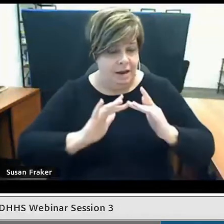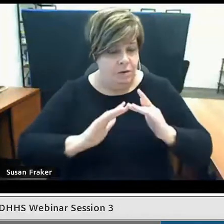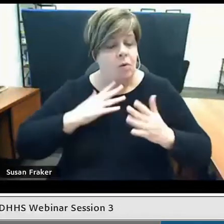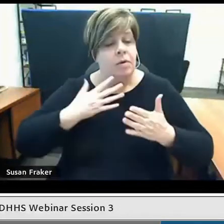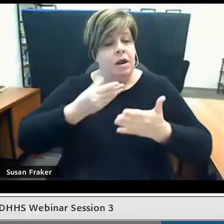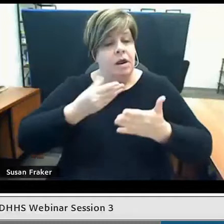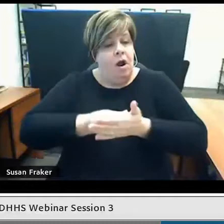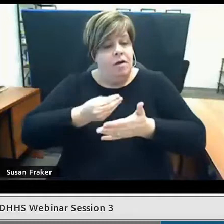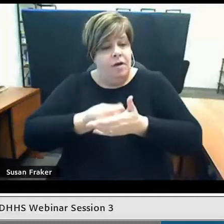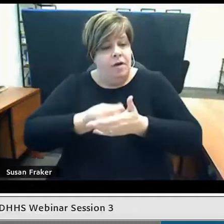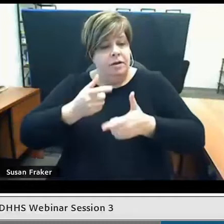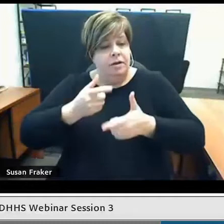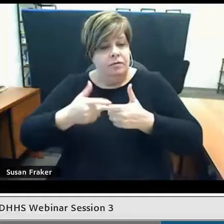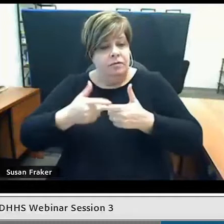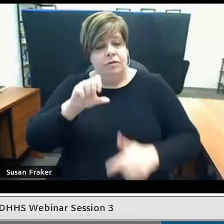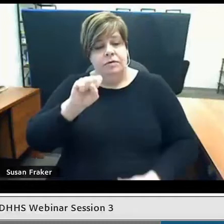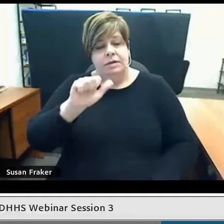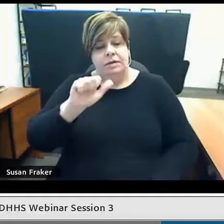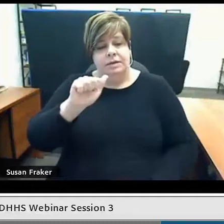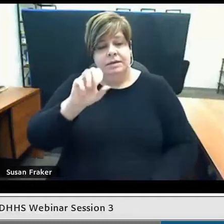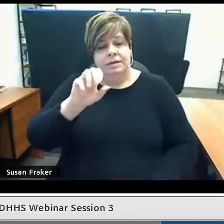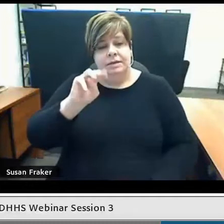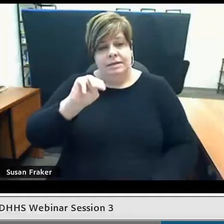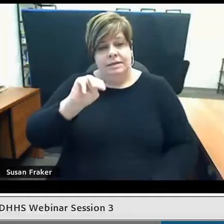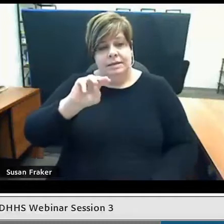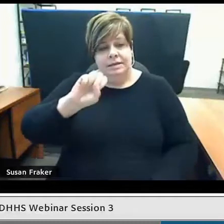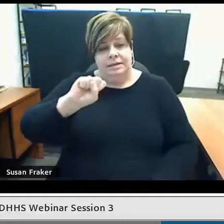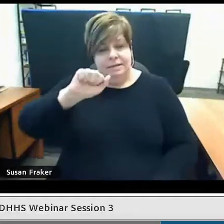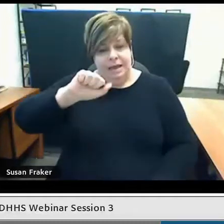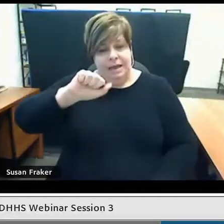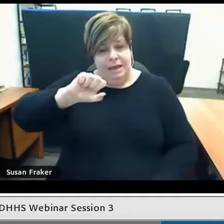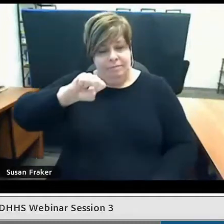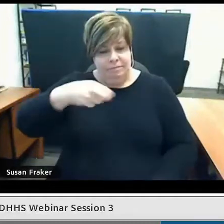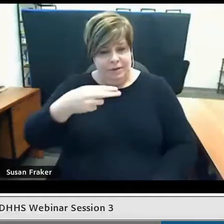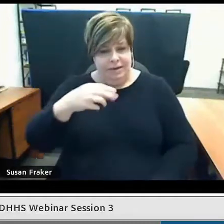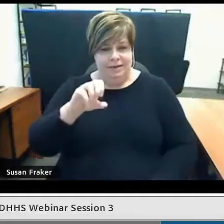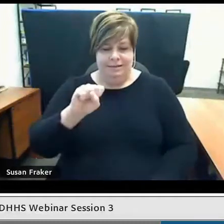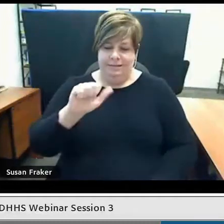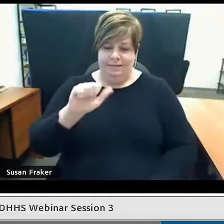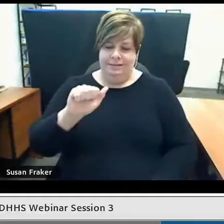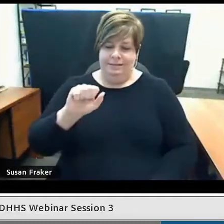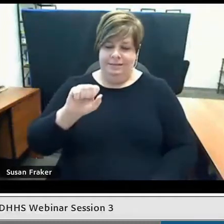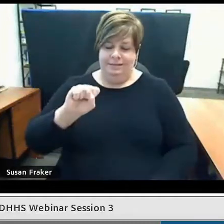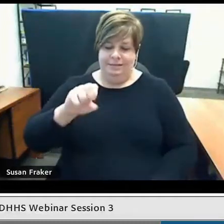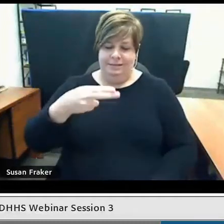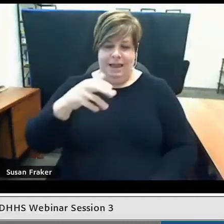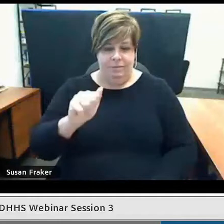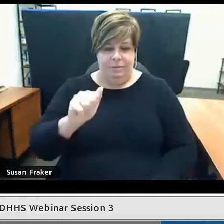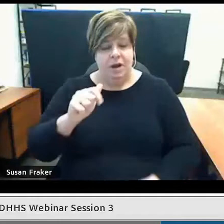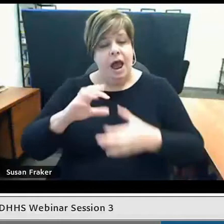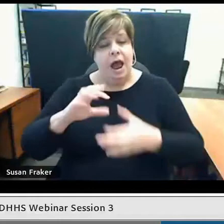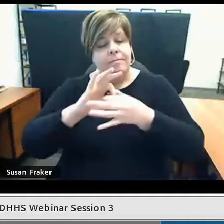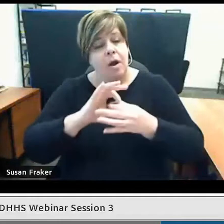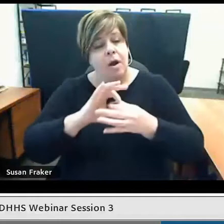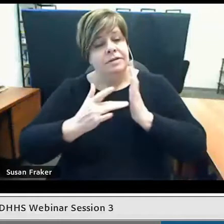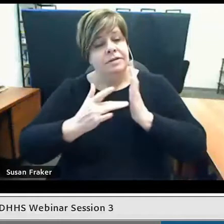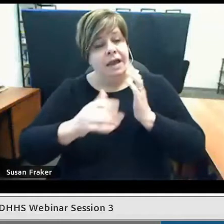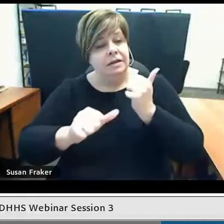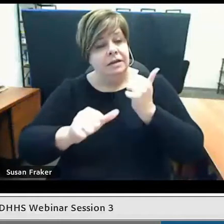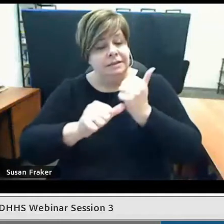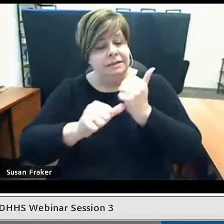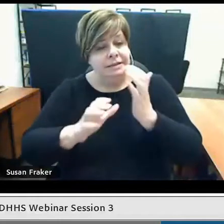Health Services Administration, and I'm actually part of a national technical assistance network that